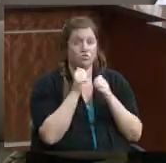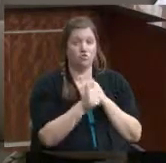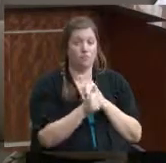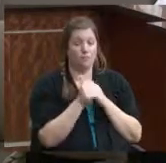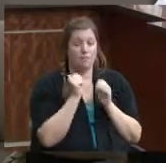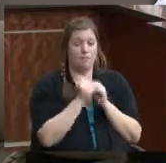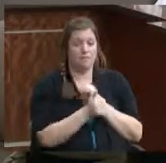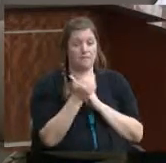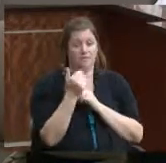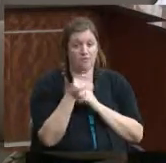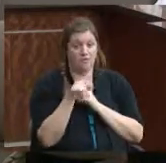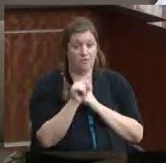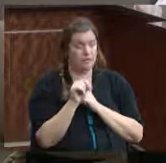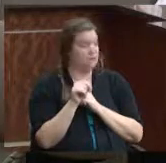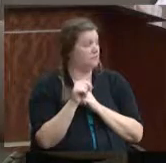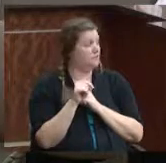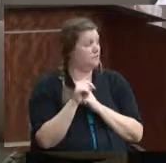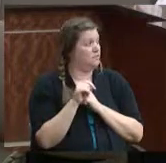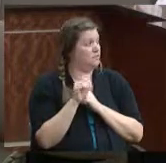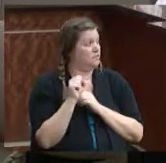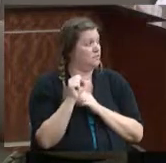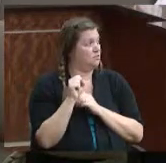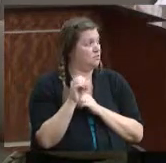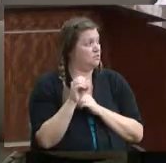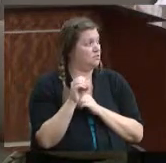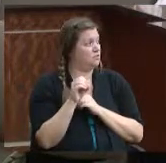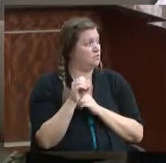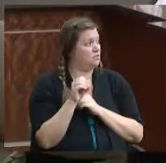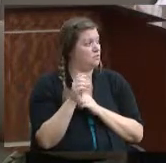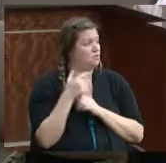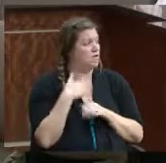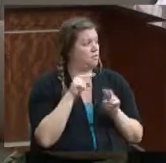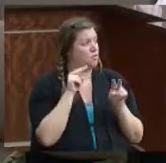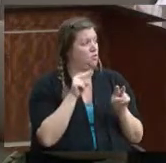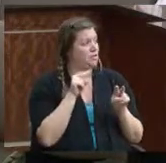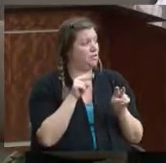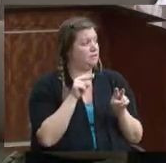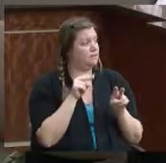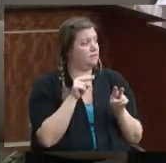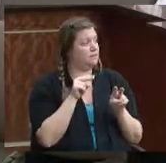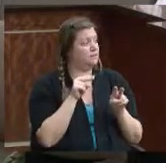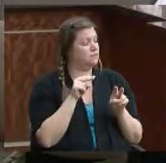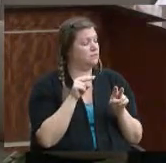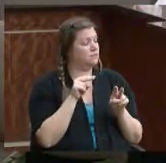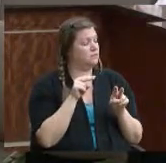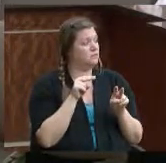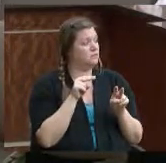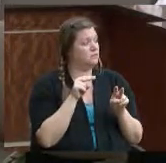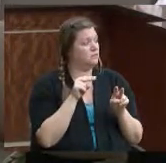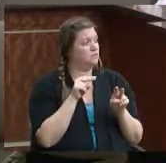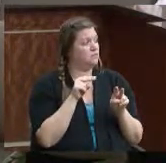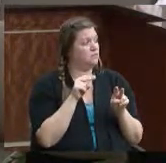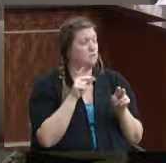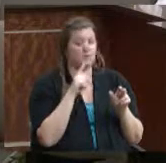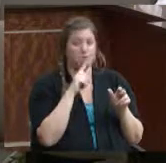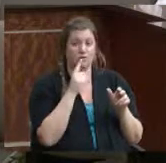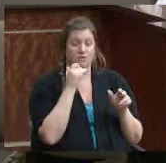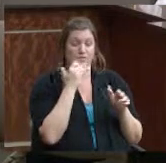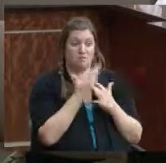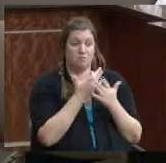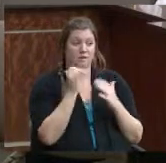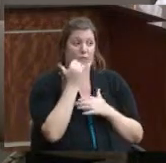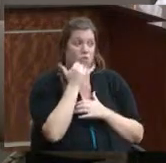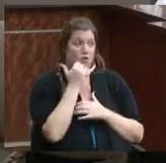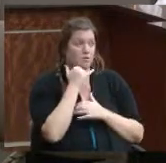exceed 15. So, okay, I'm looking at this and I was like, okay, right off the bat, there's discrepancies and